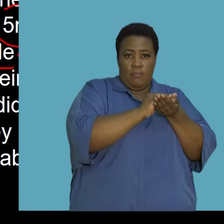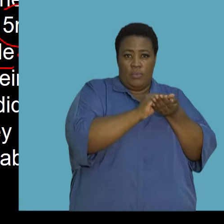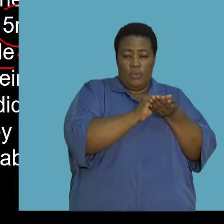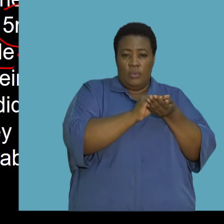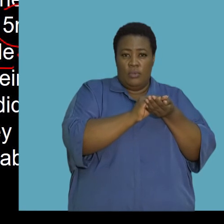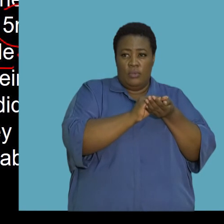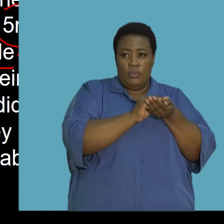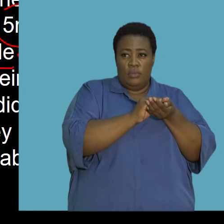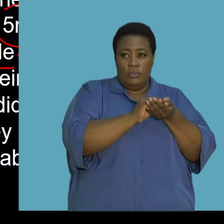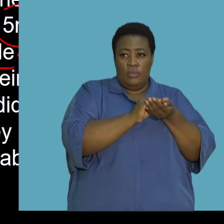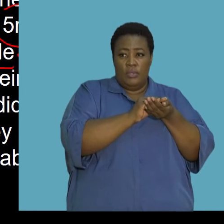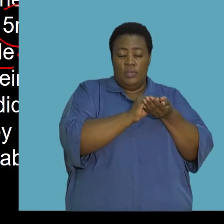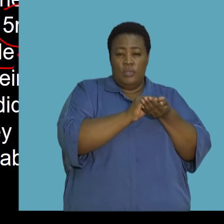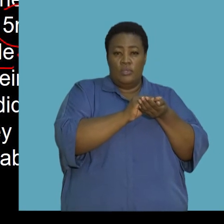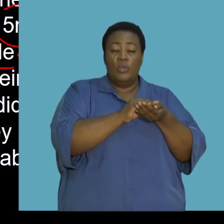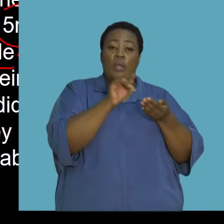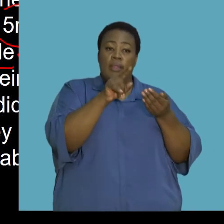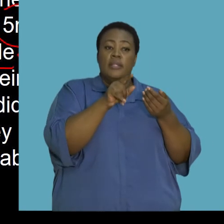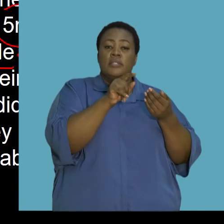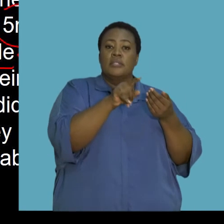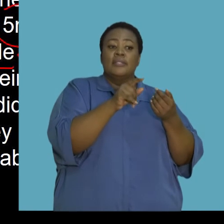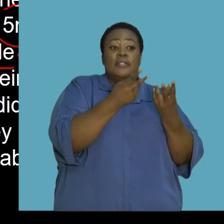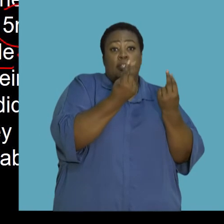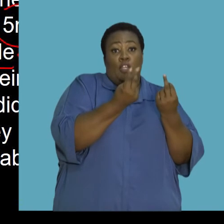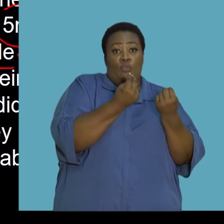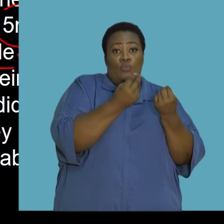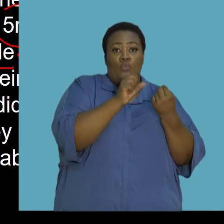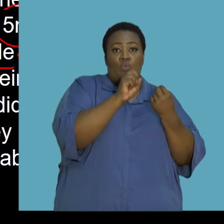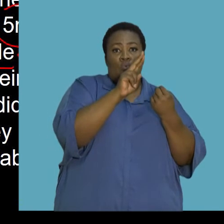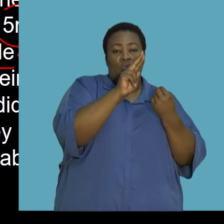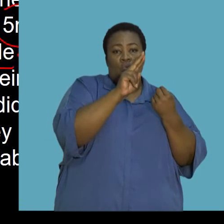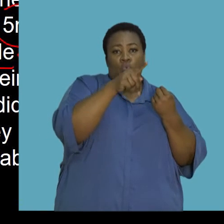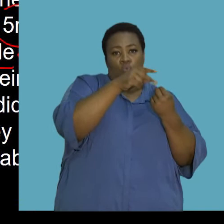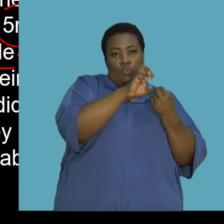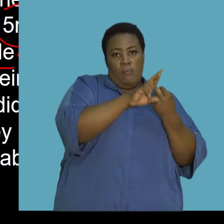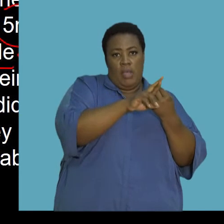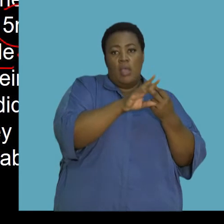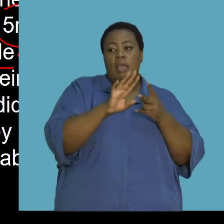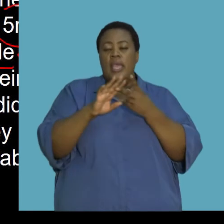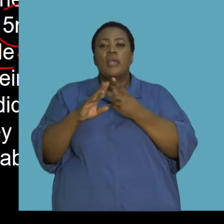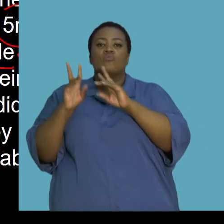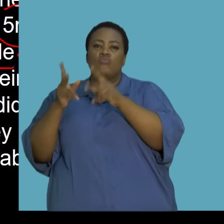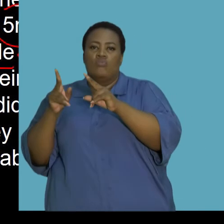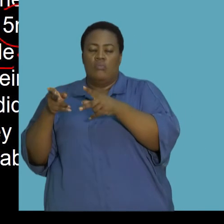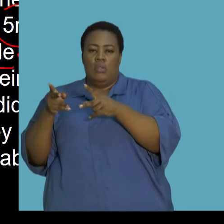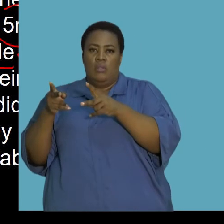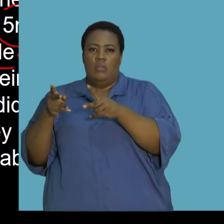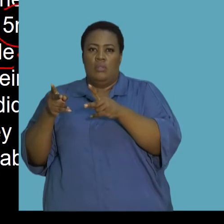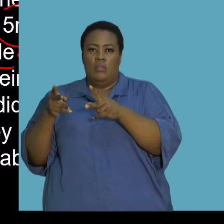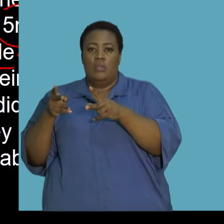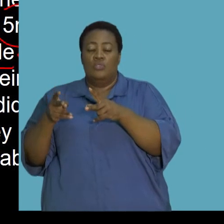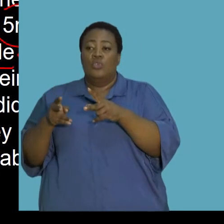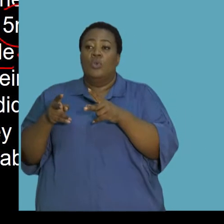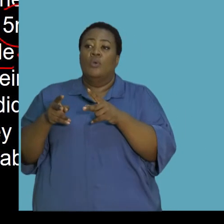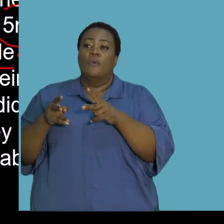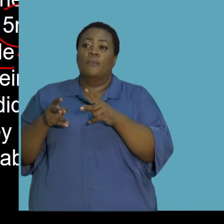our soap, so that's the one that we're talking about, so that's the super bubble and the regular bubble soap. So